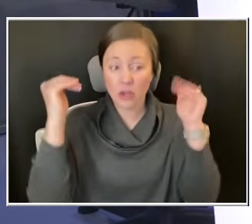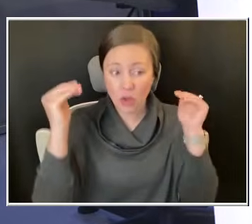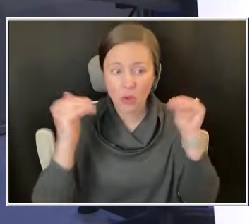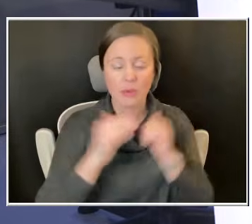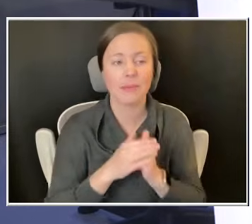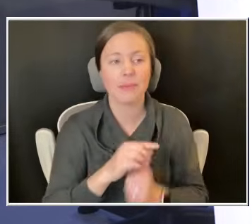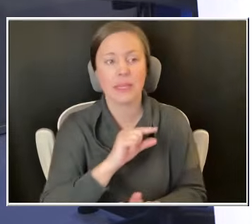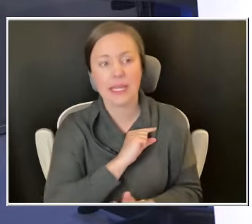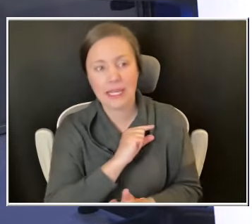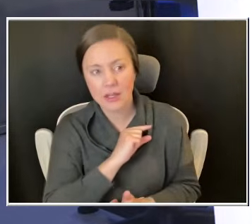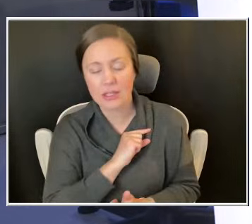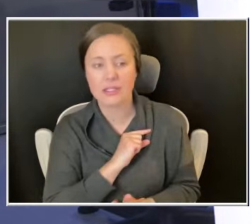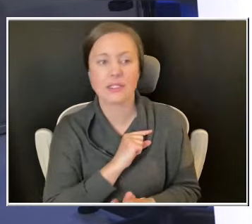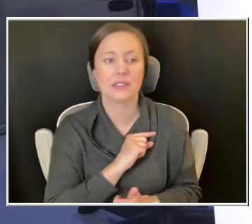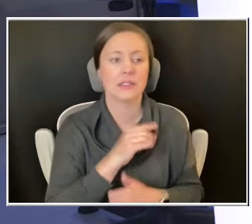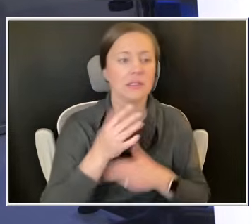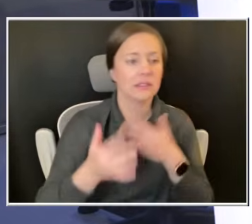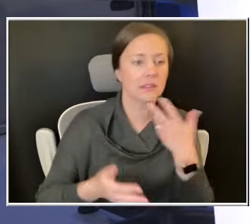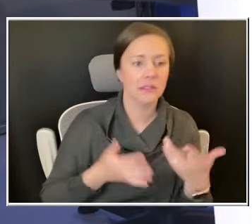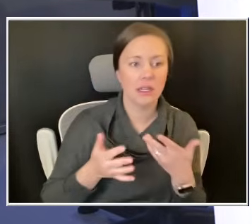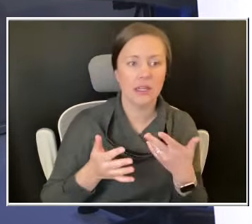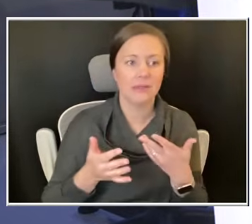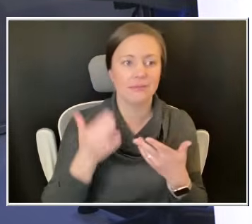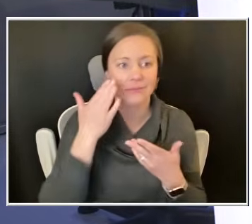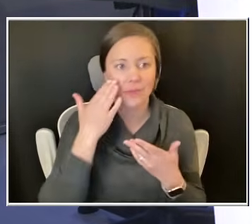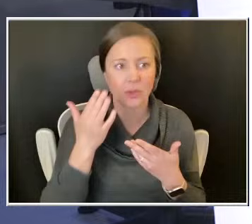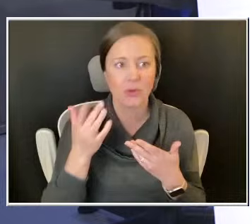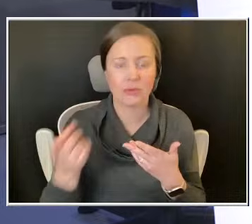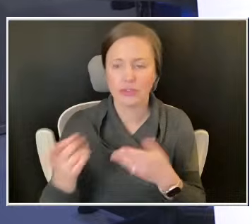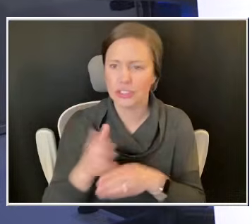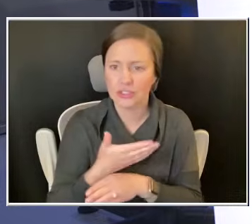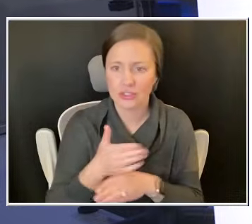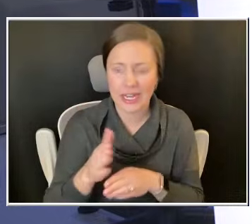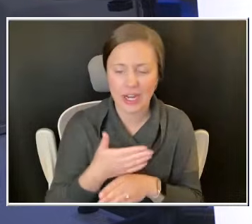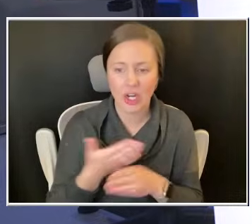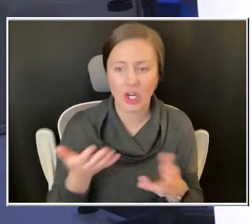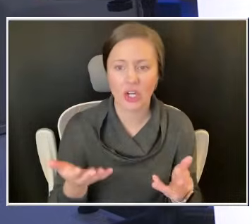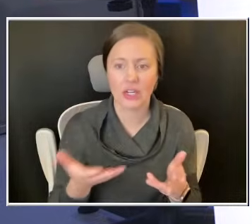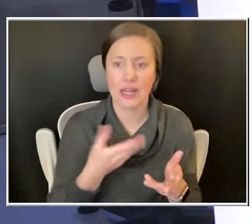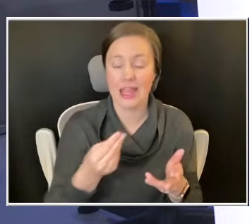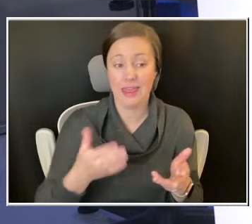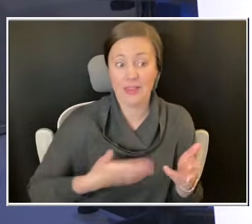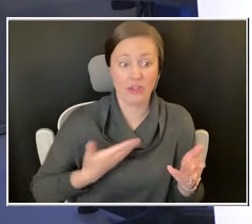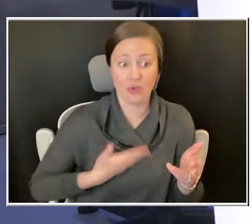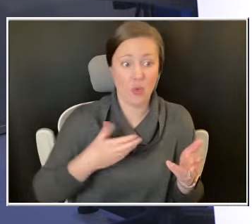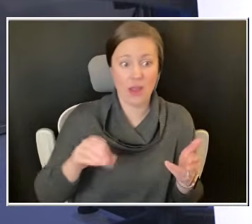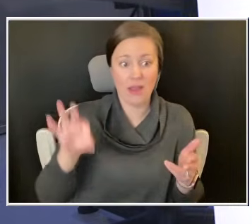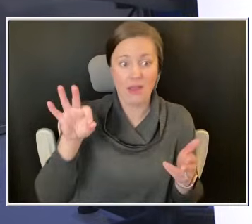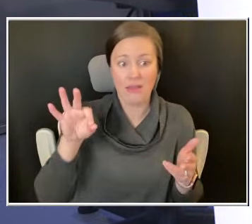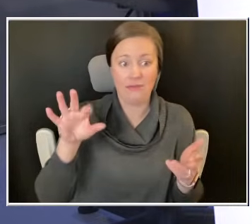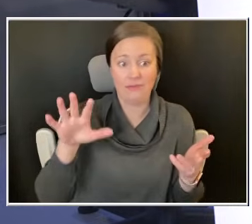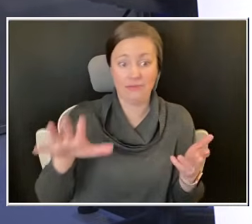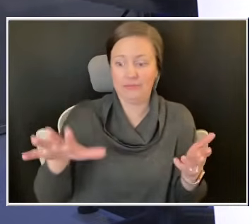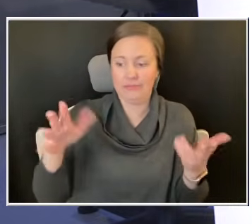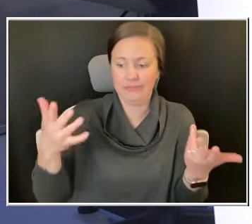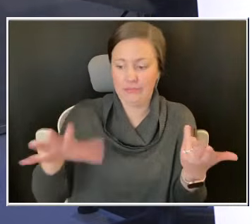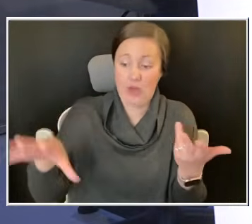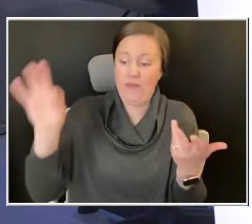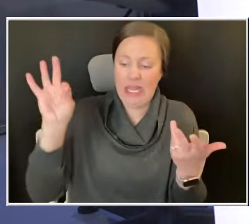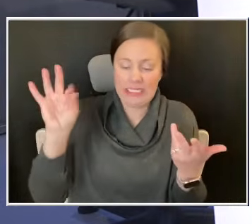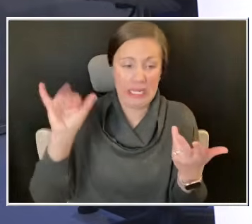that she shared, and the joy of finding a donor for patients?